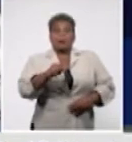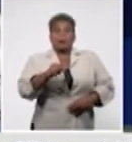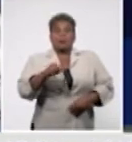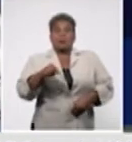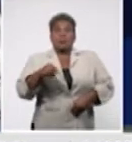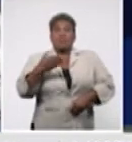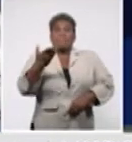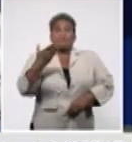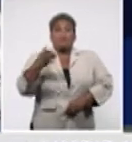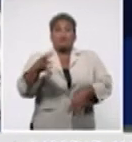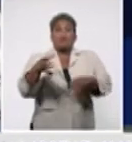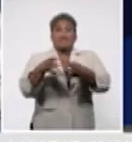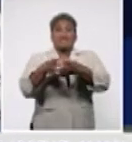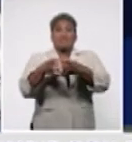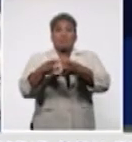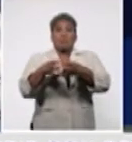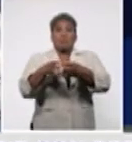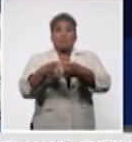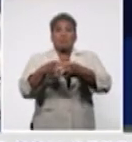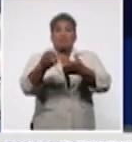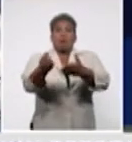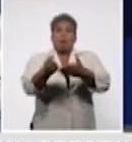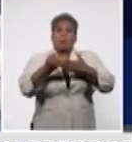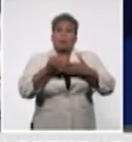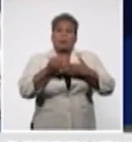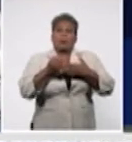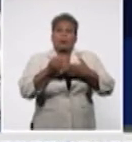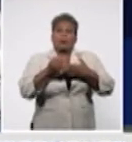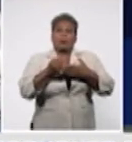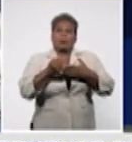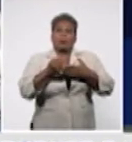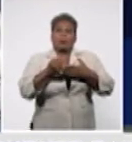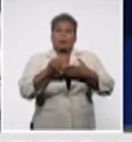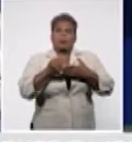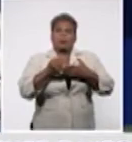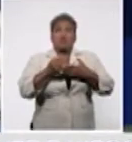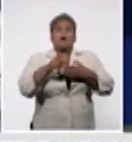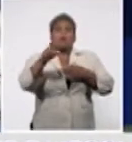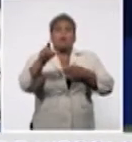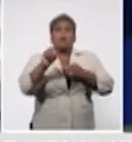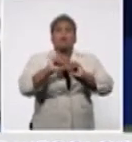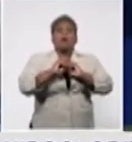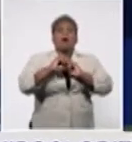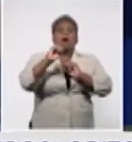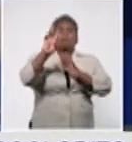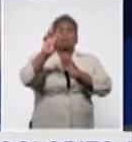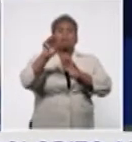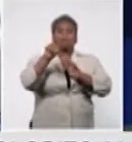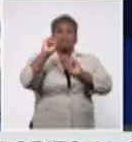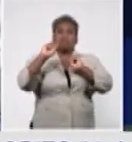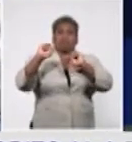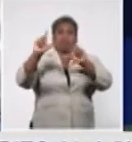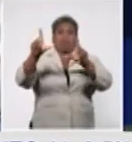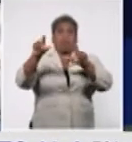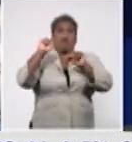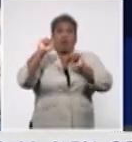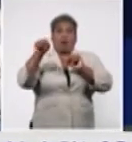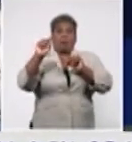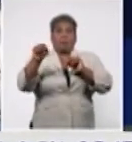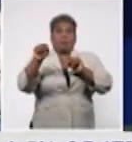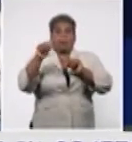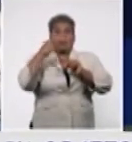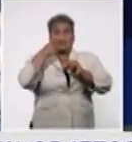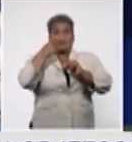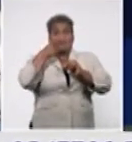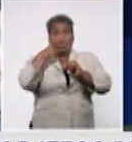Well, with the lower number of cases, we find Jamaica, Bahamas, Trinidad and Tobago, Uruguay. And